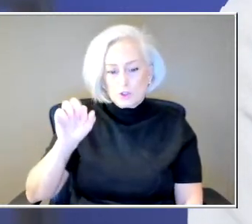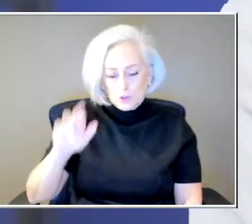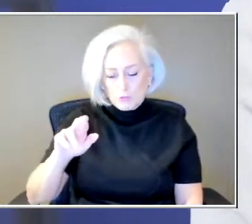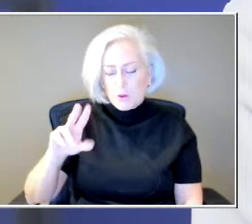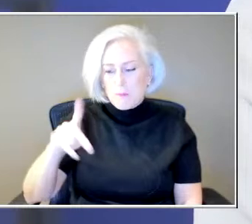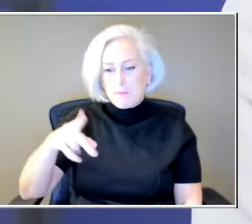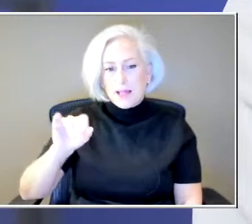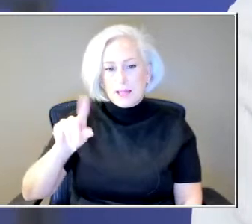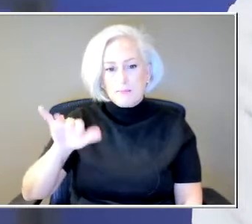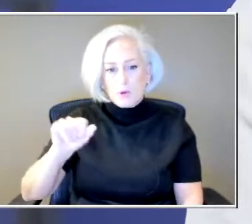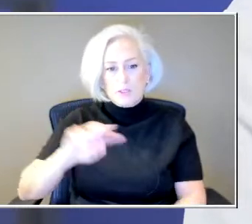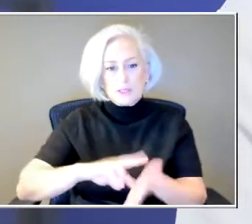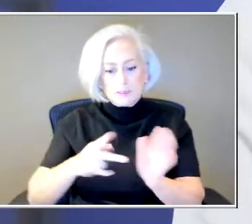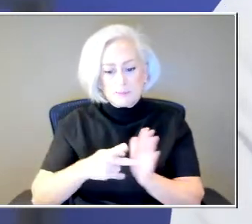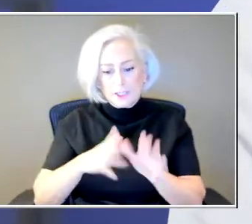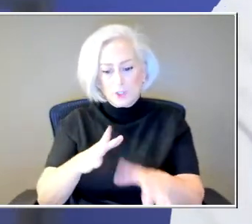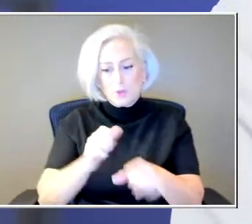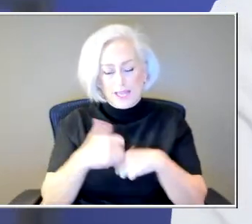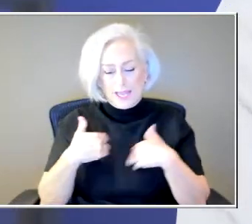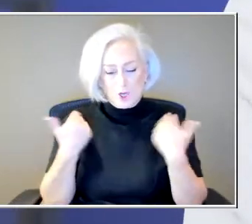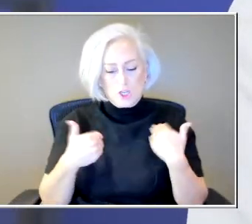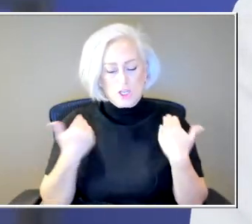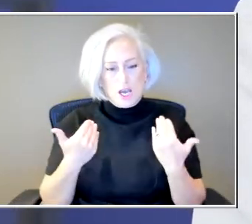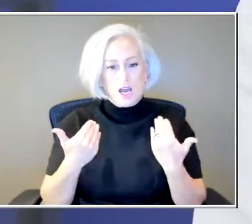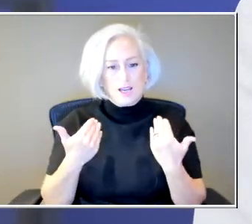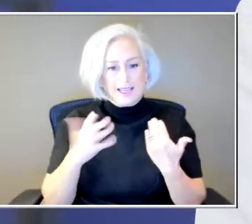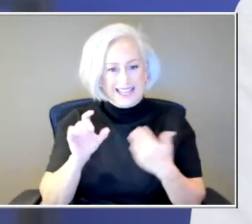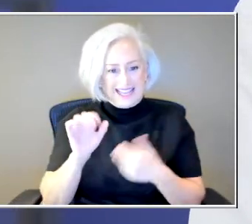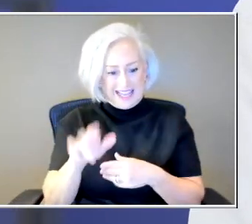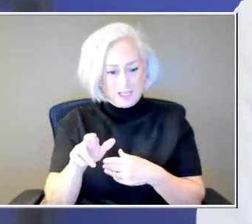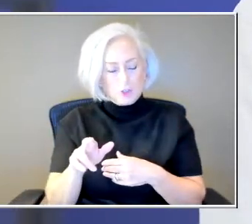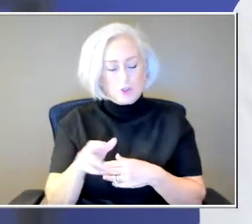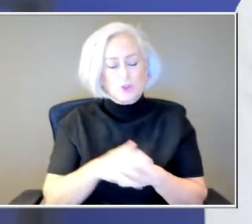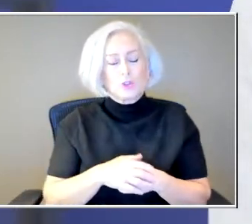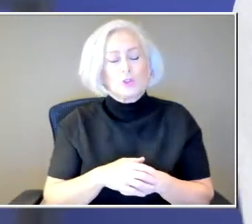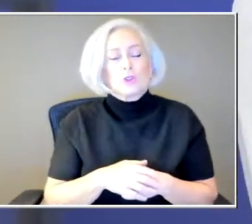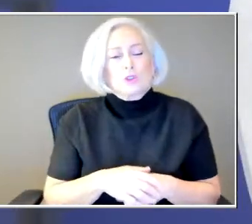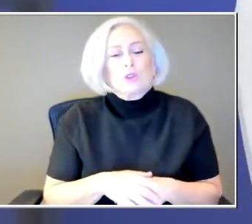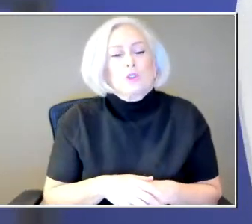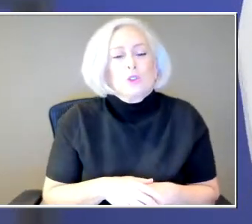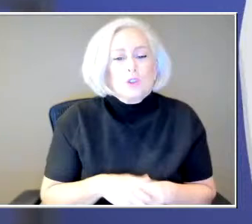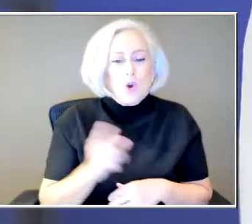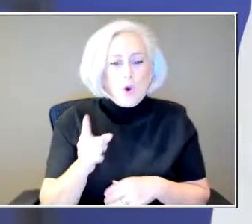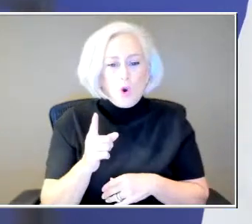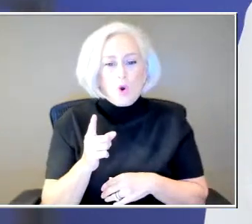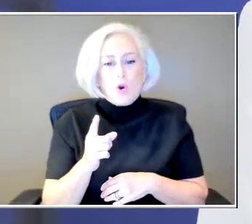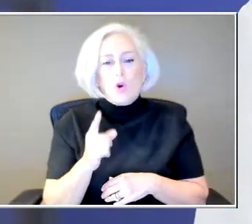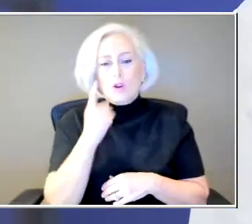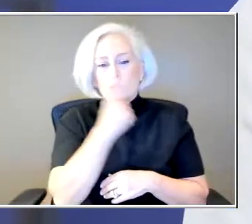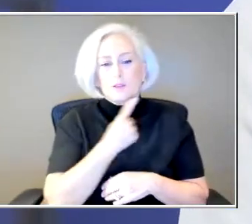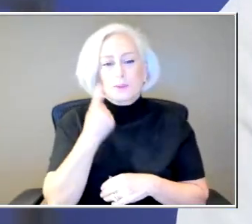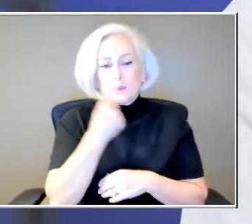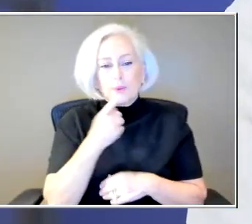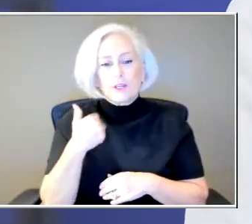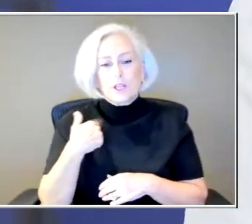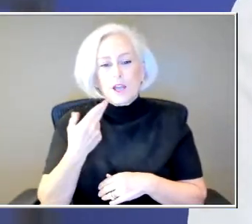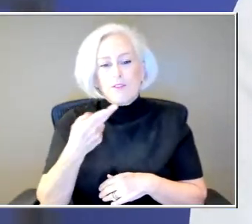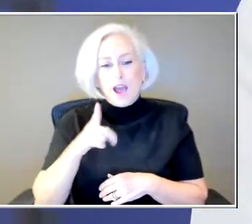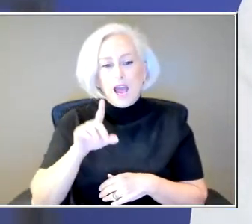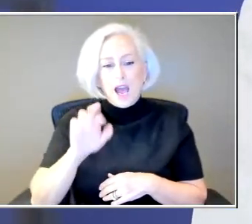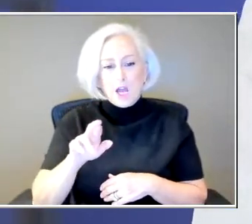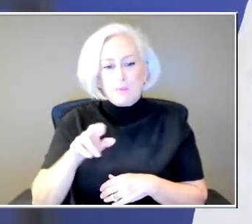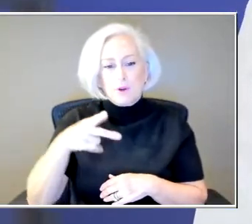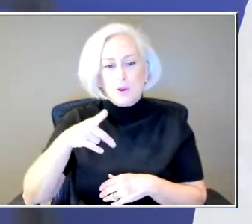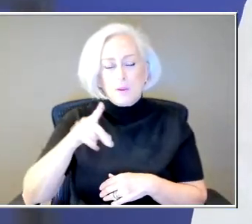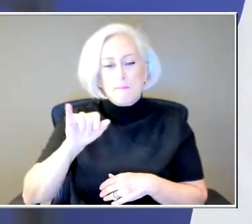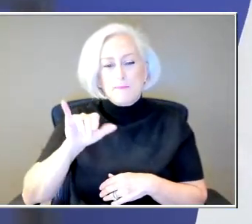are conditions which you wouldn't necessarily think of as common, but do occur. Things like Peutz-Jeghers, where you have hyperpigmented macules.